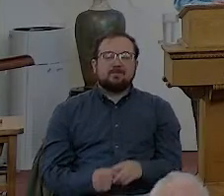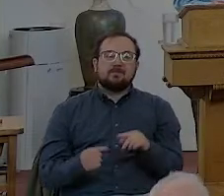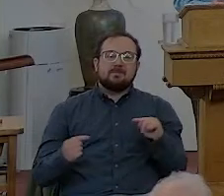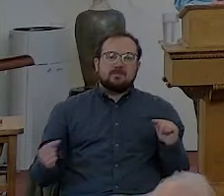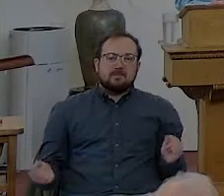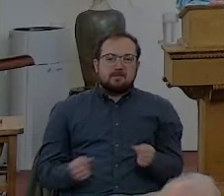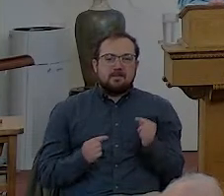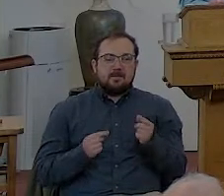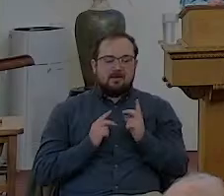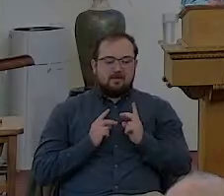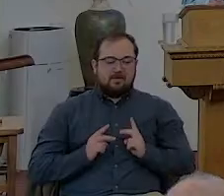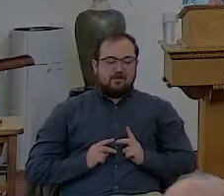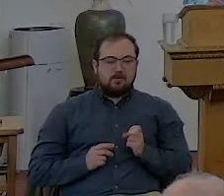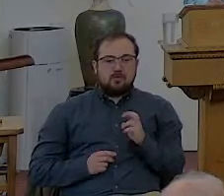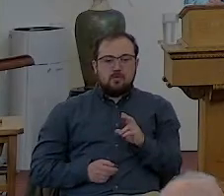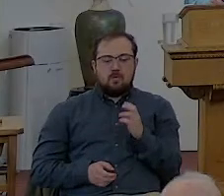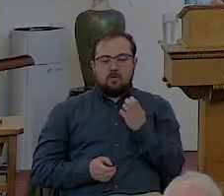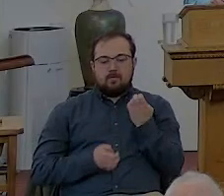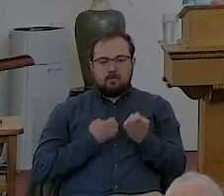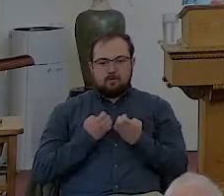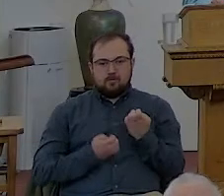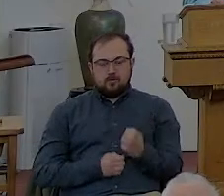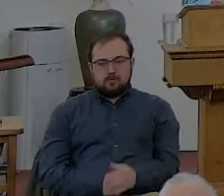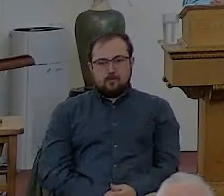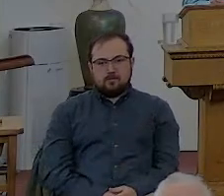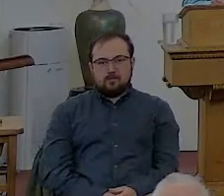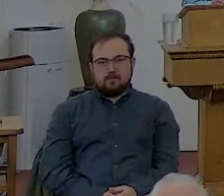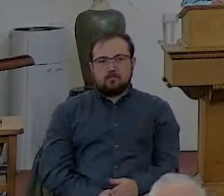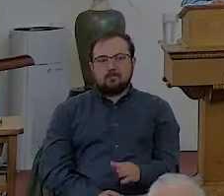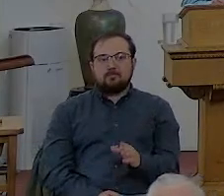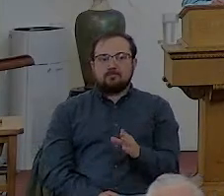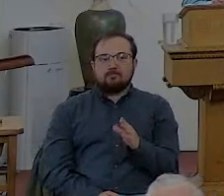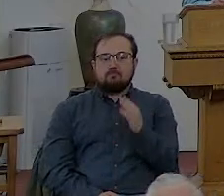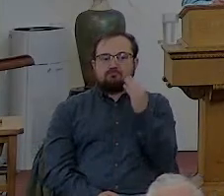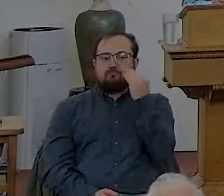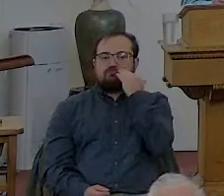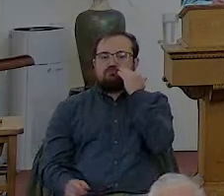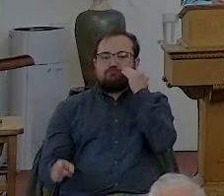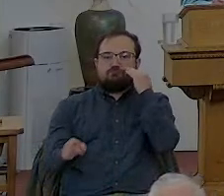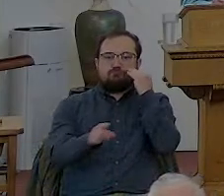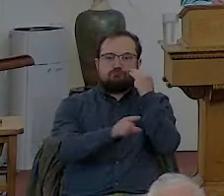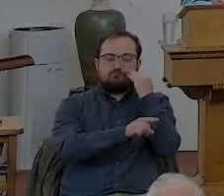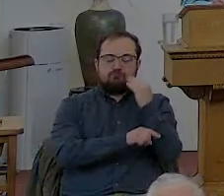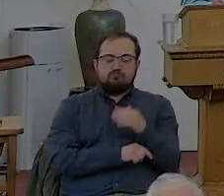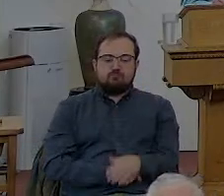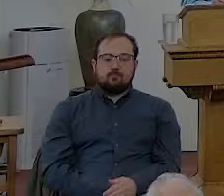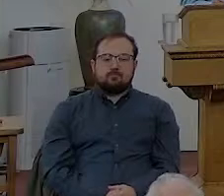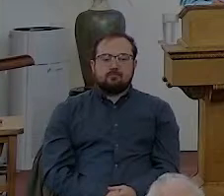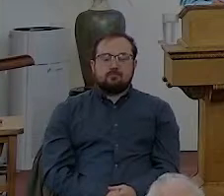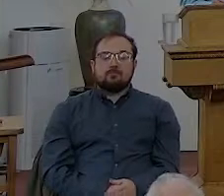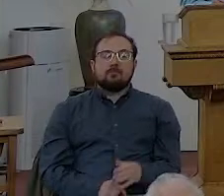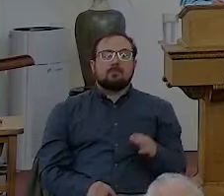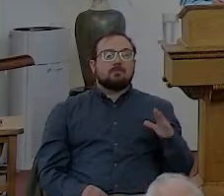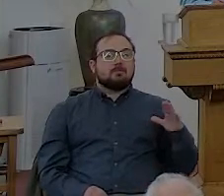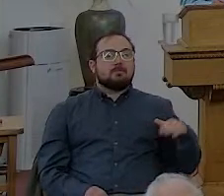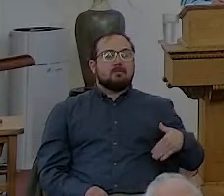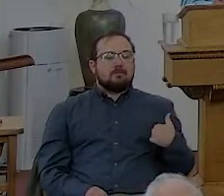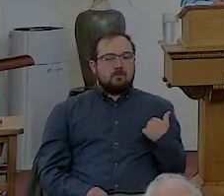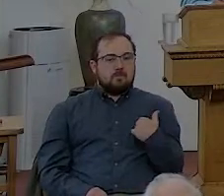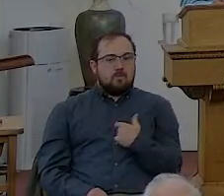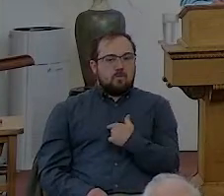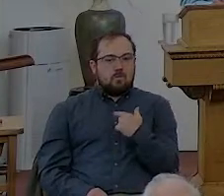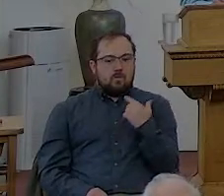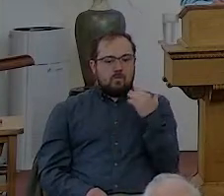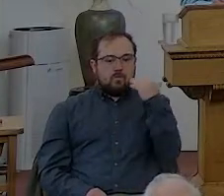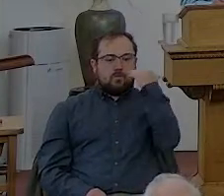Pain, physical or emotional, is familiar to each of us. And yet, we don't